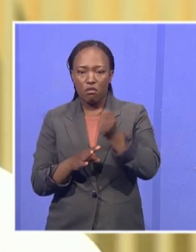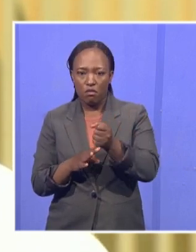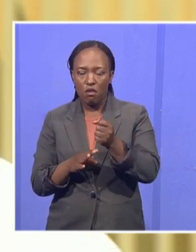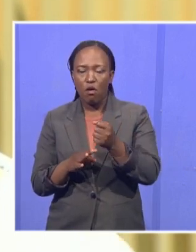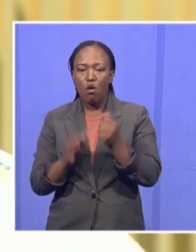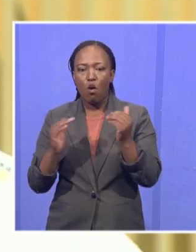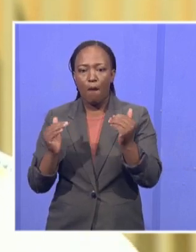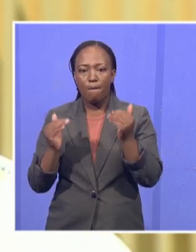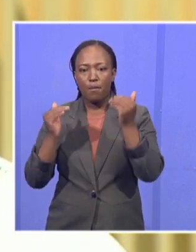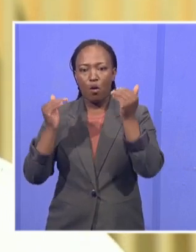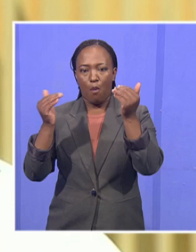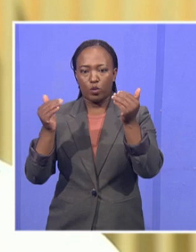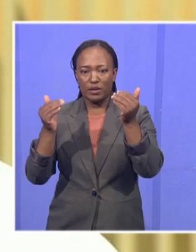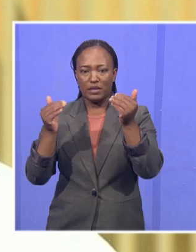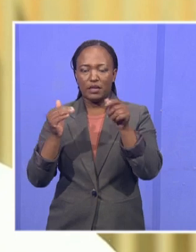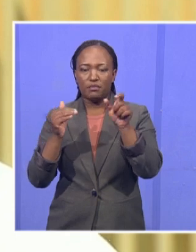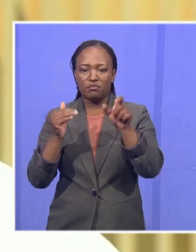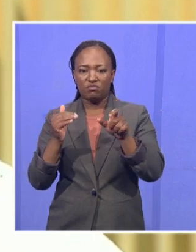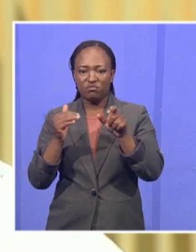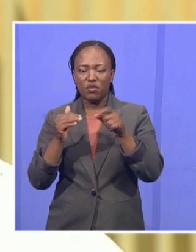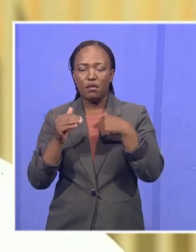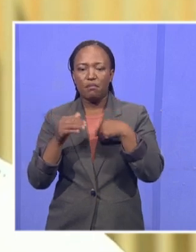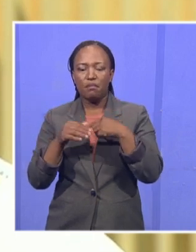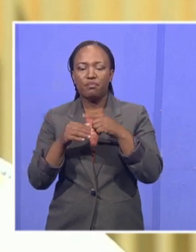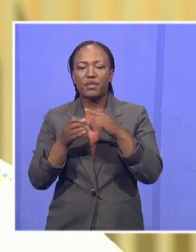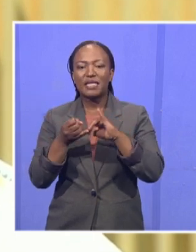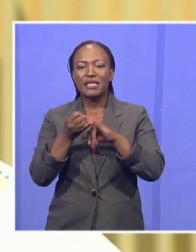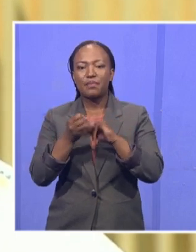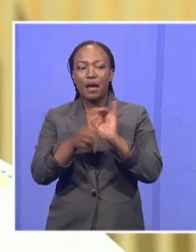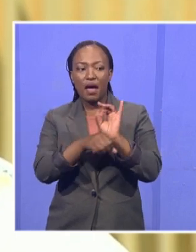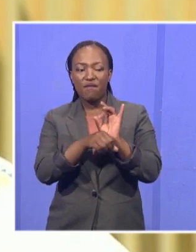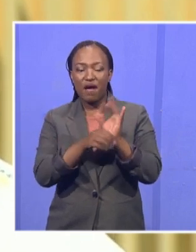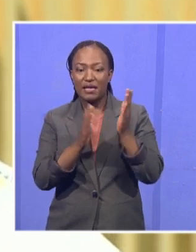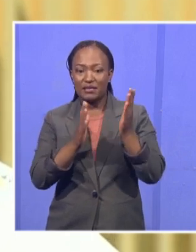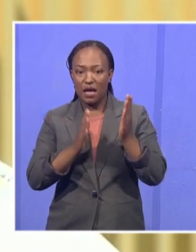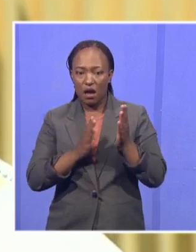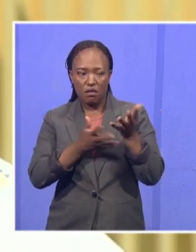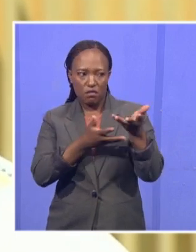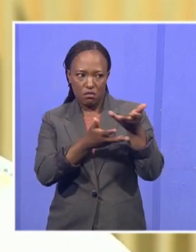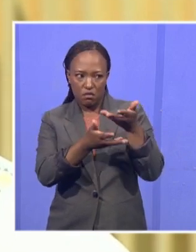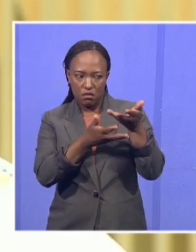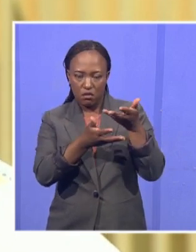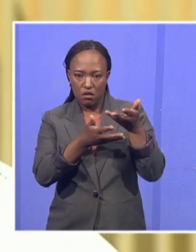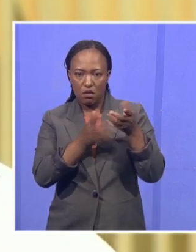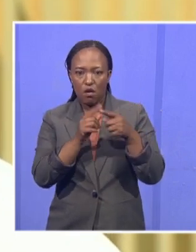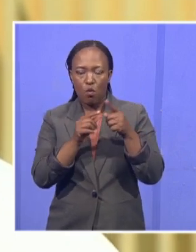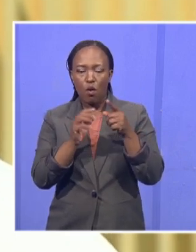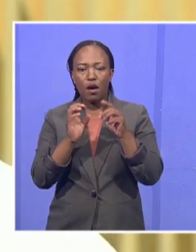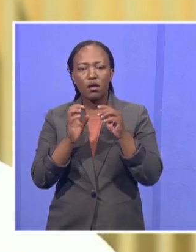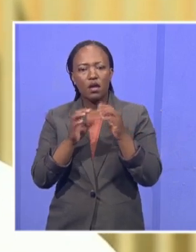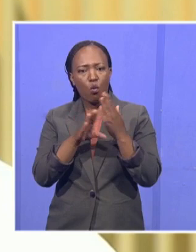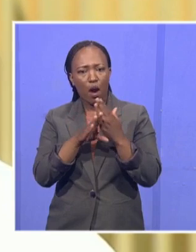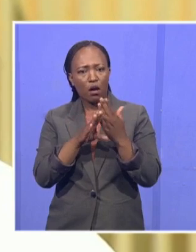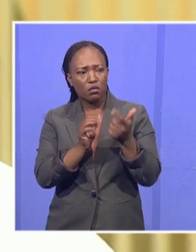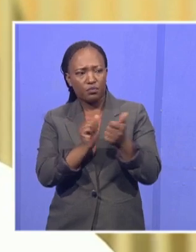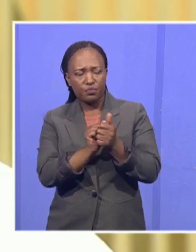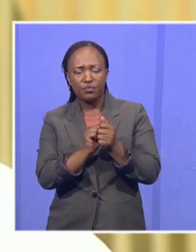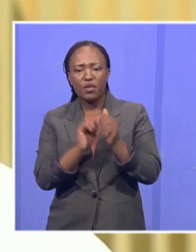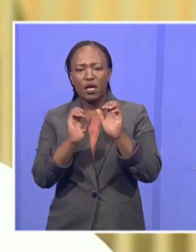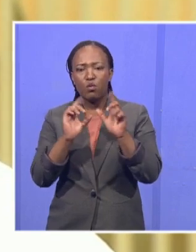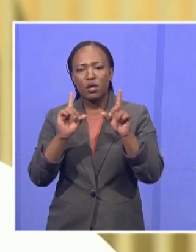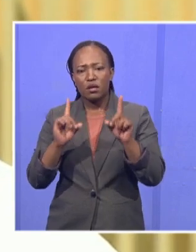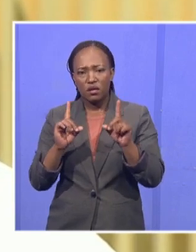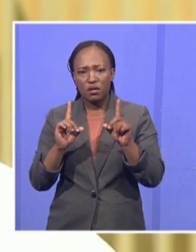I consult with the subject advisors who are in most cases dealing with these educators. So even when you go